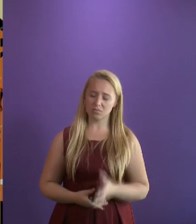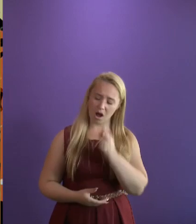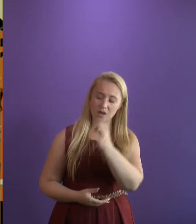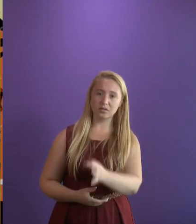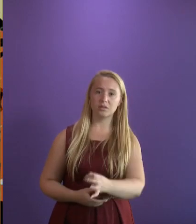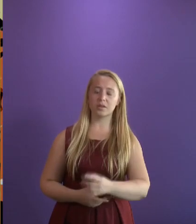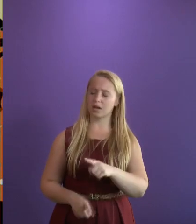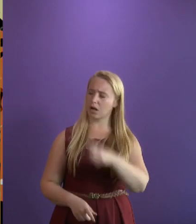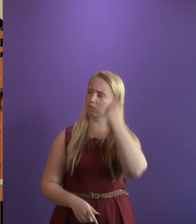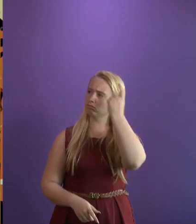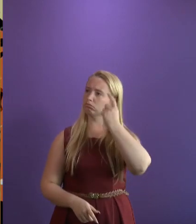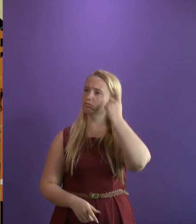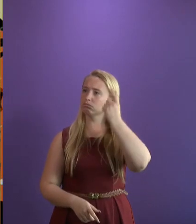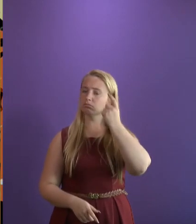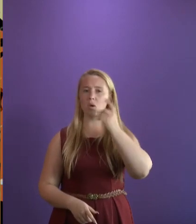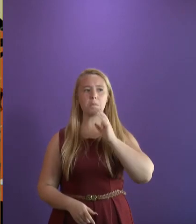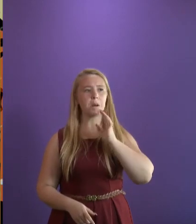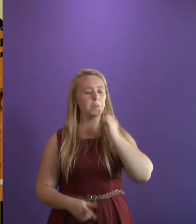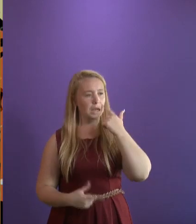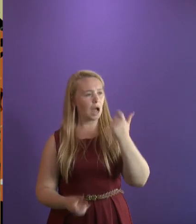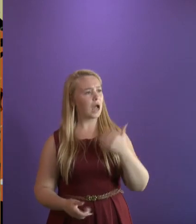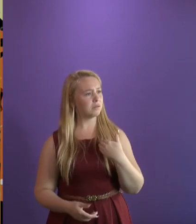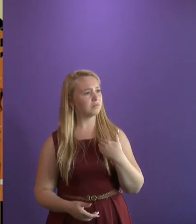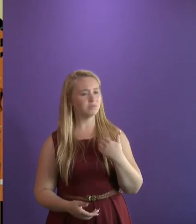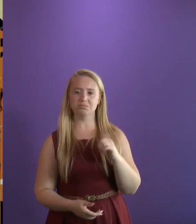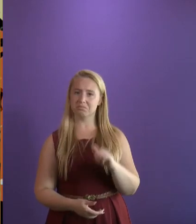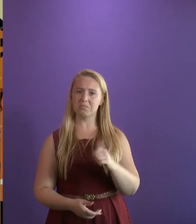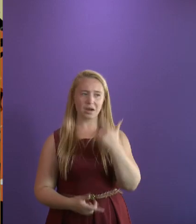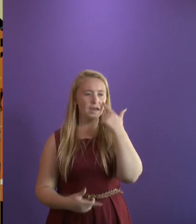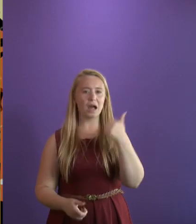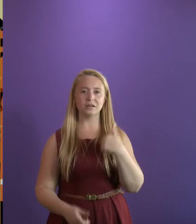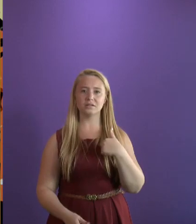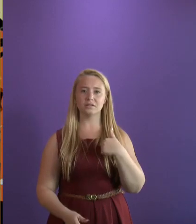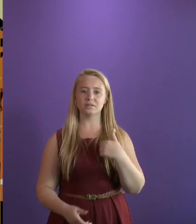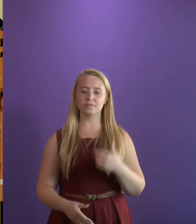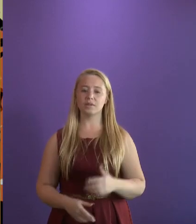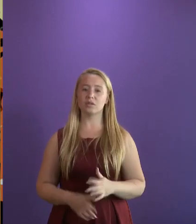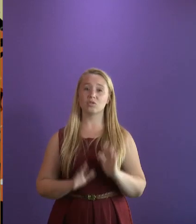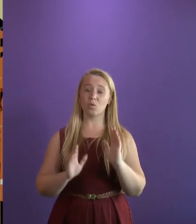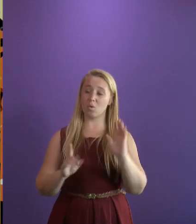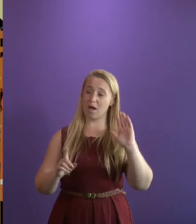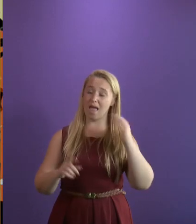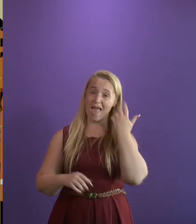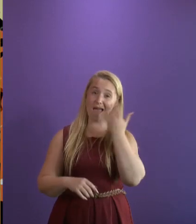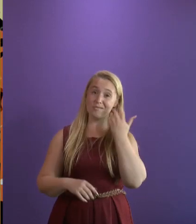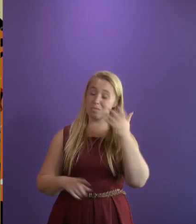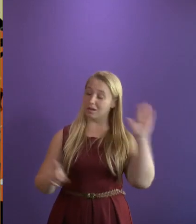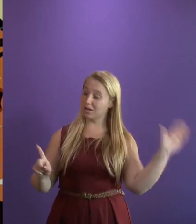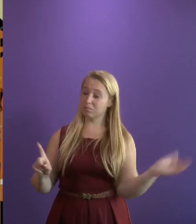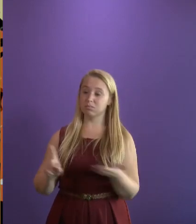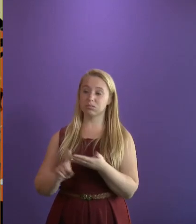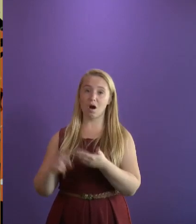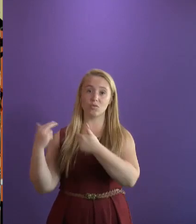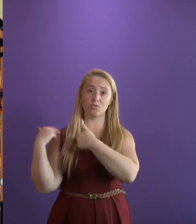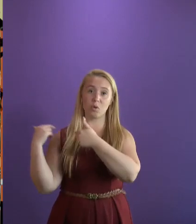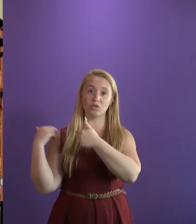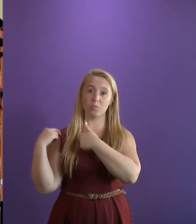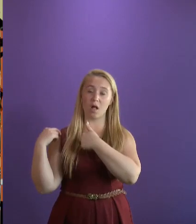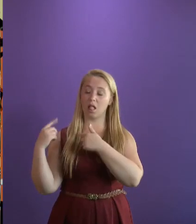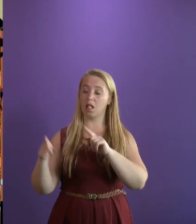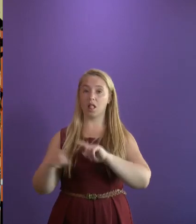getting the children to think about it and to think, you know, actually, I can do that. So I think it's a case of it's everybody's responsibility, you know, to